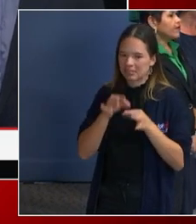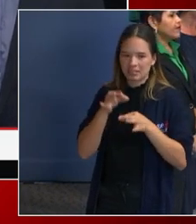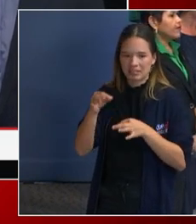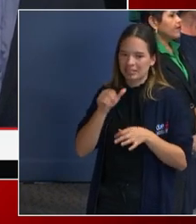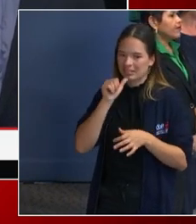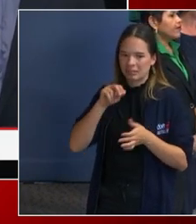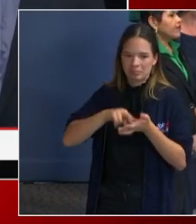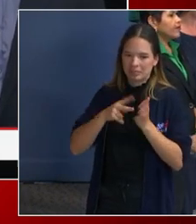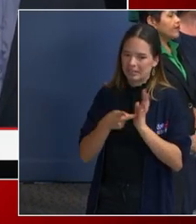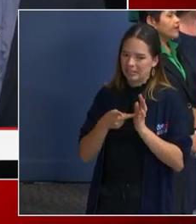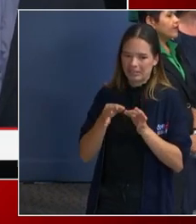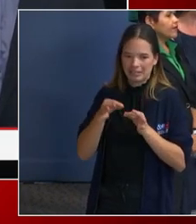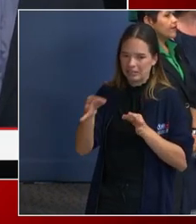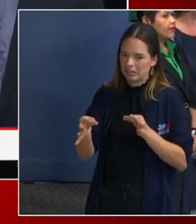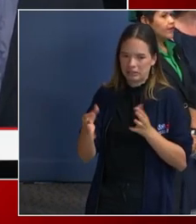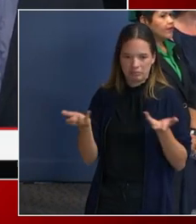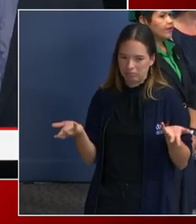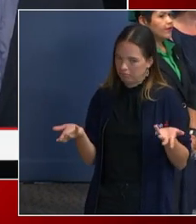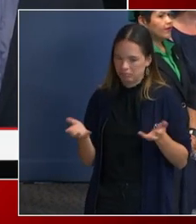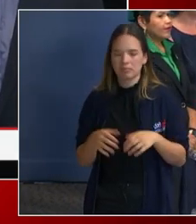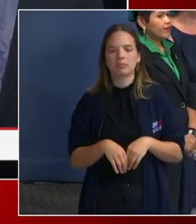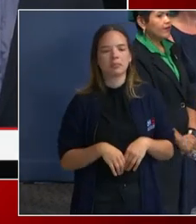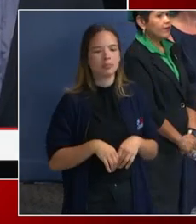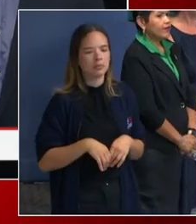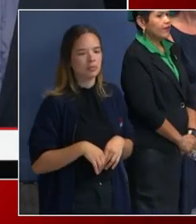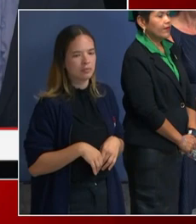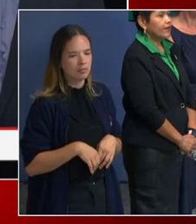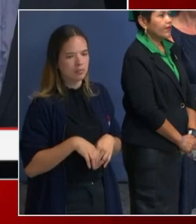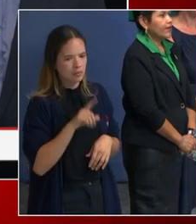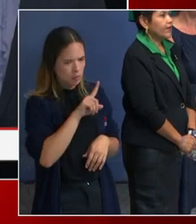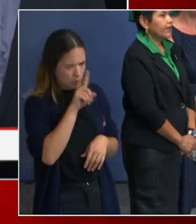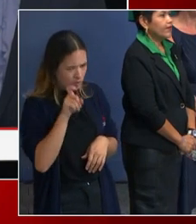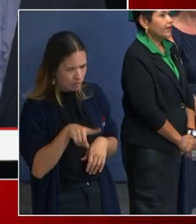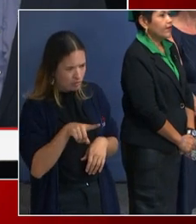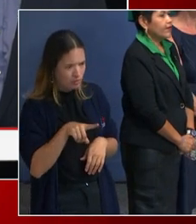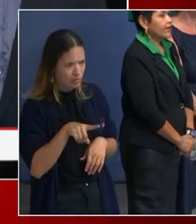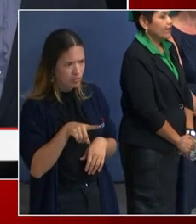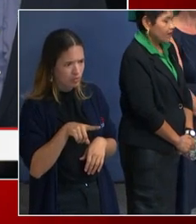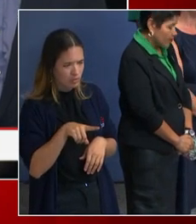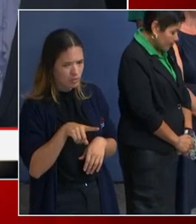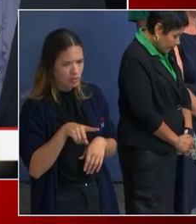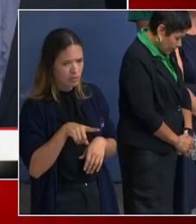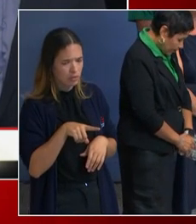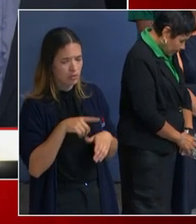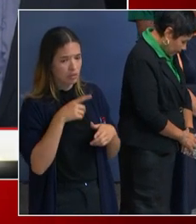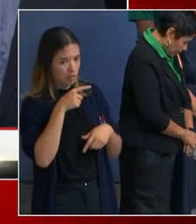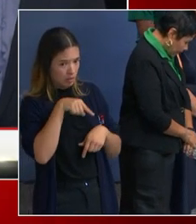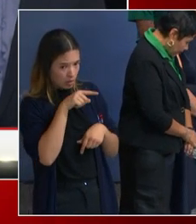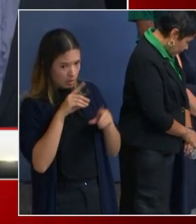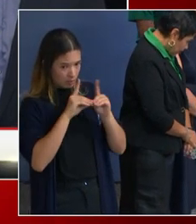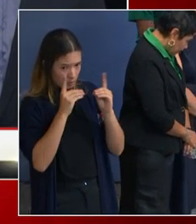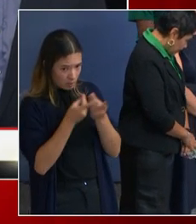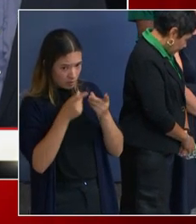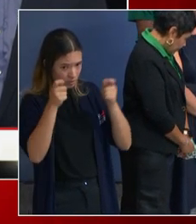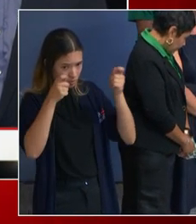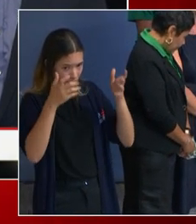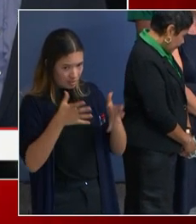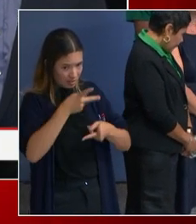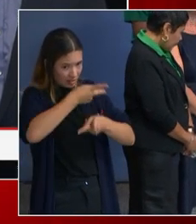been a delay? So now the department in charge of supervising